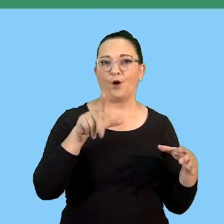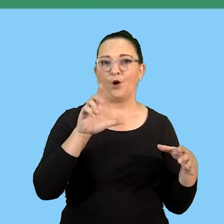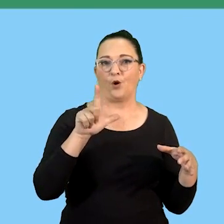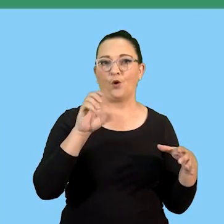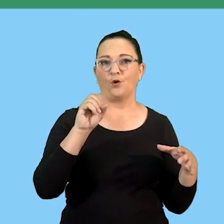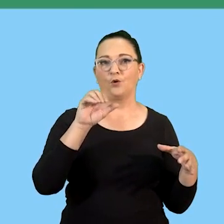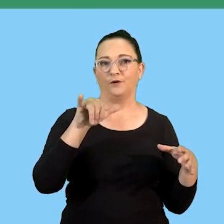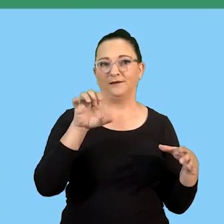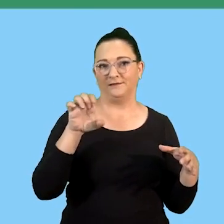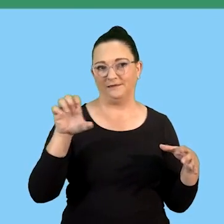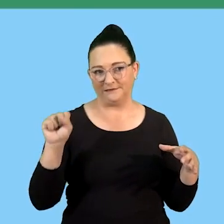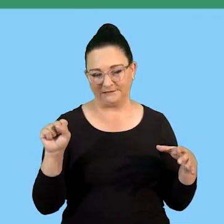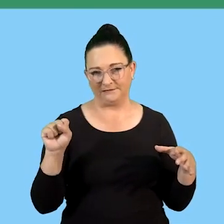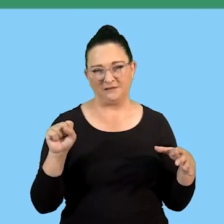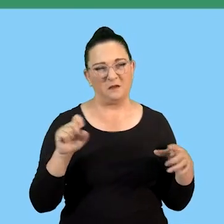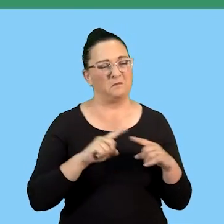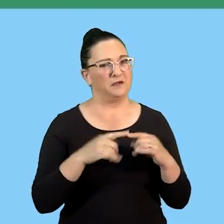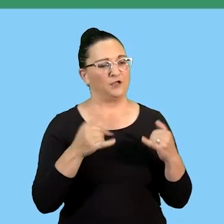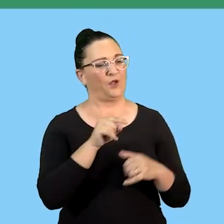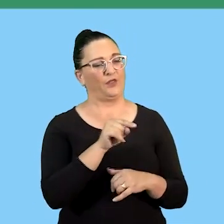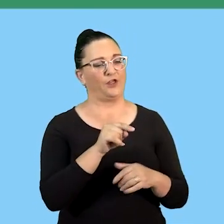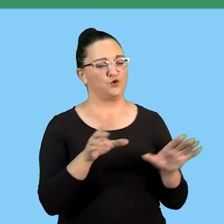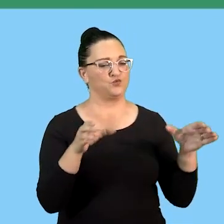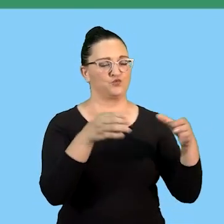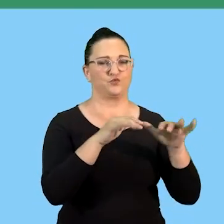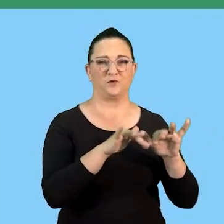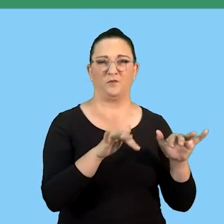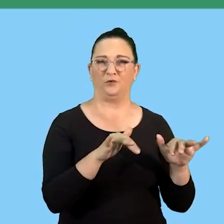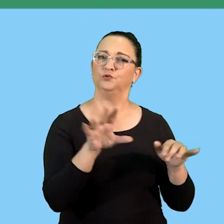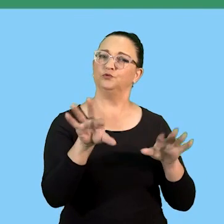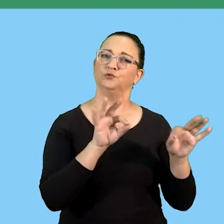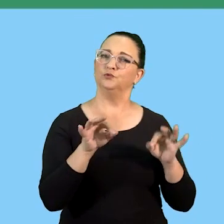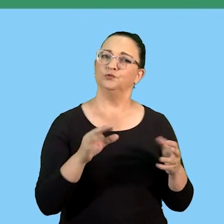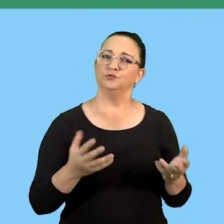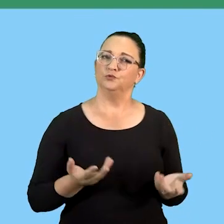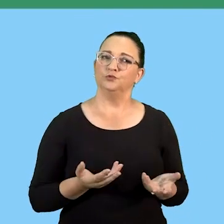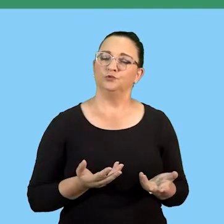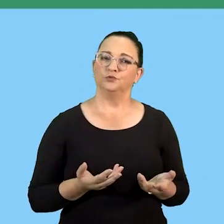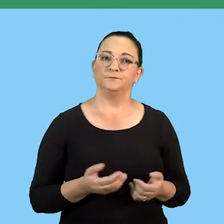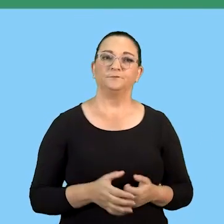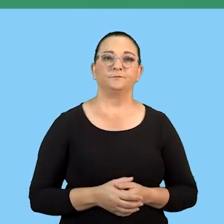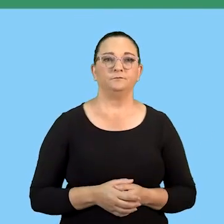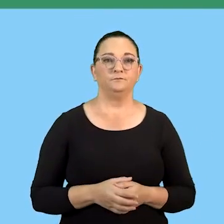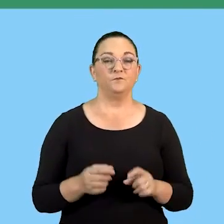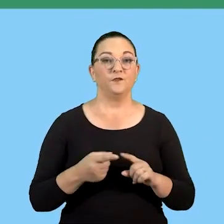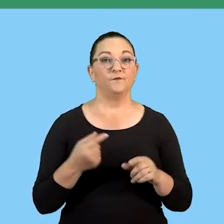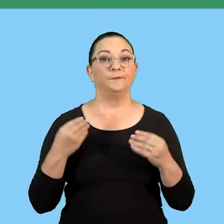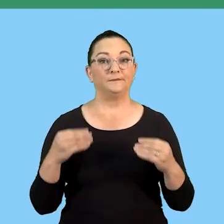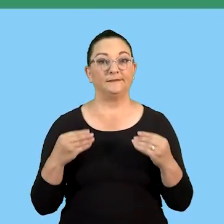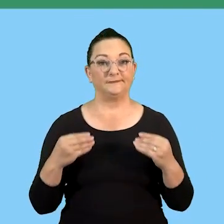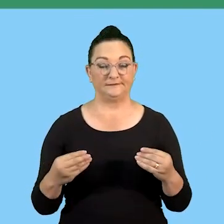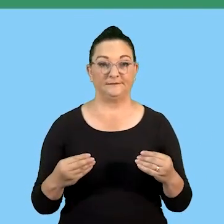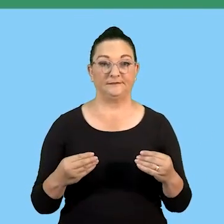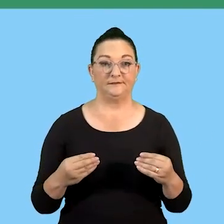Right. What happens, or when do we choose these group of people? It is a forum of employees of a business